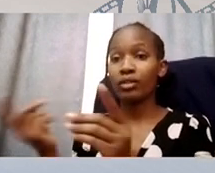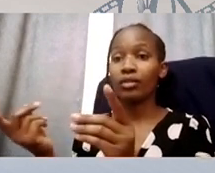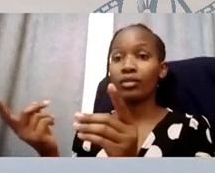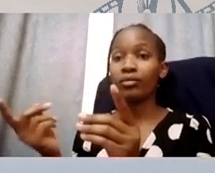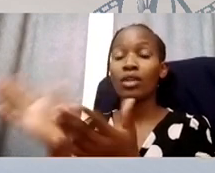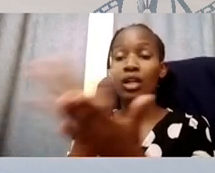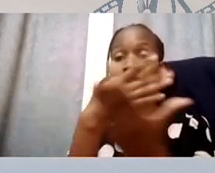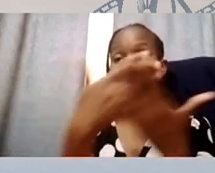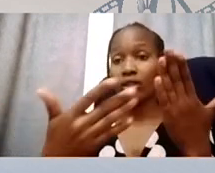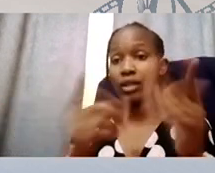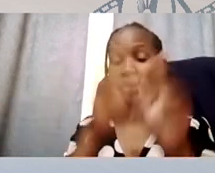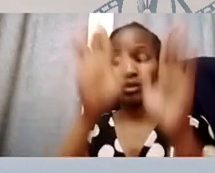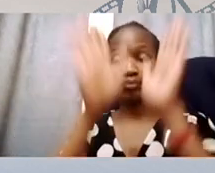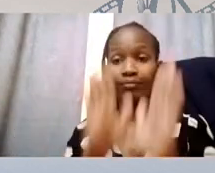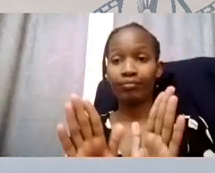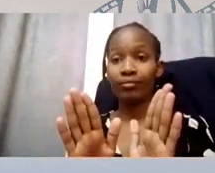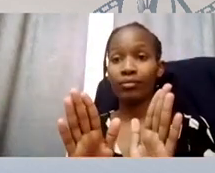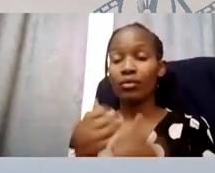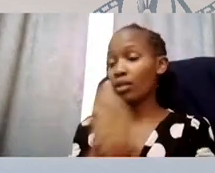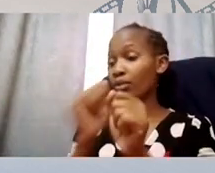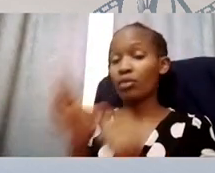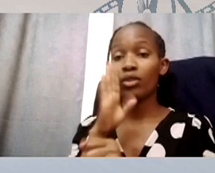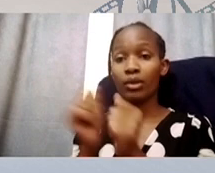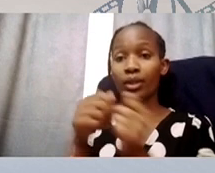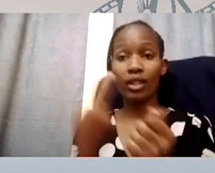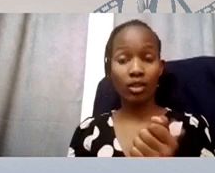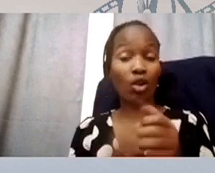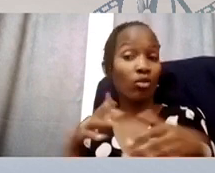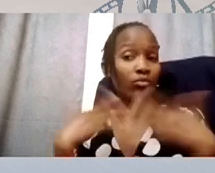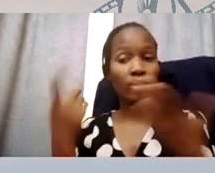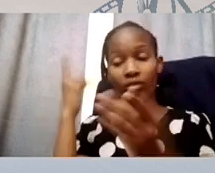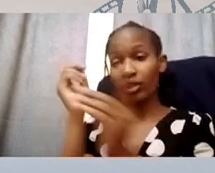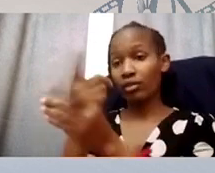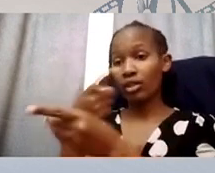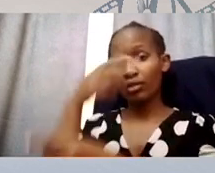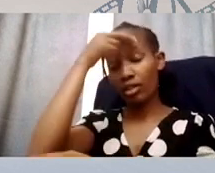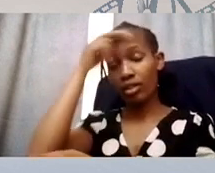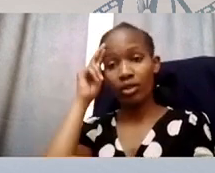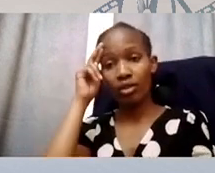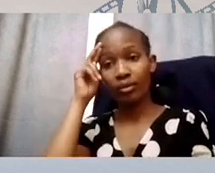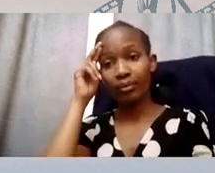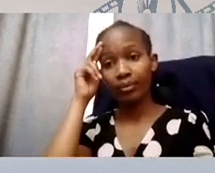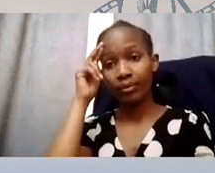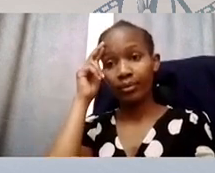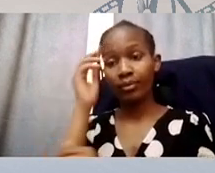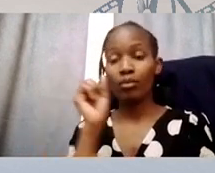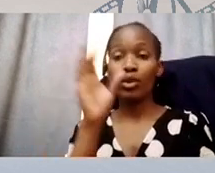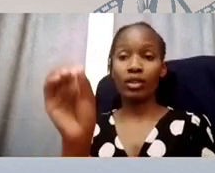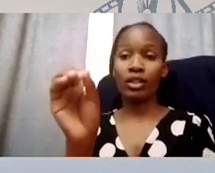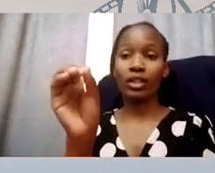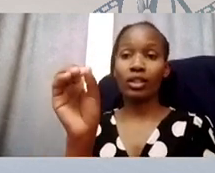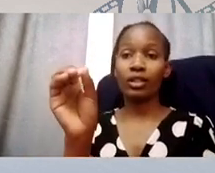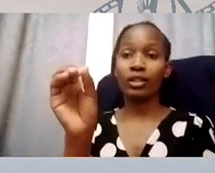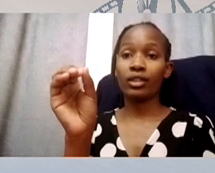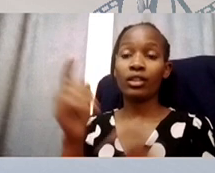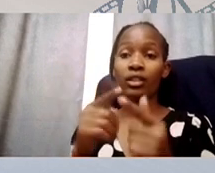unfortunately, Sean could not be with us for various reasons. He does send his apologies. And so it is left to me,